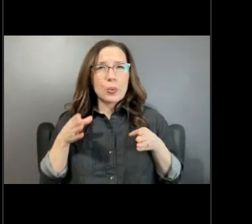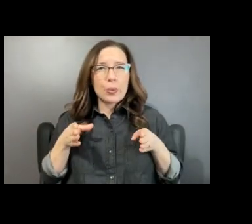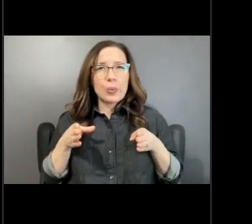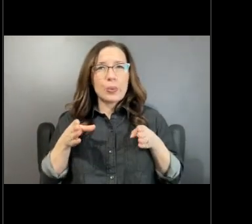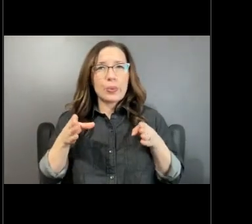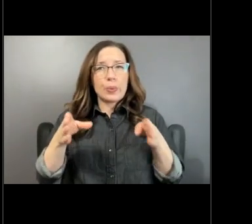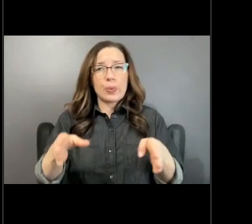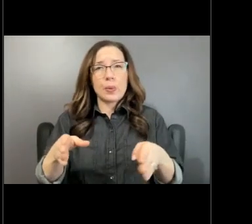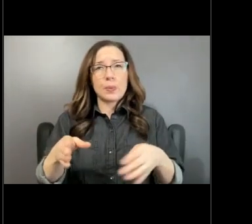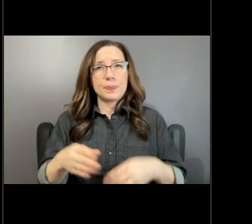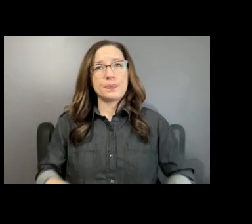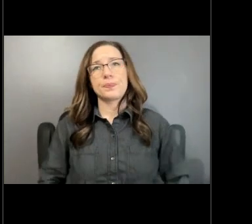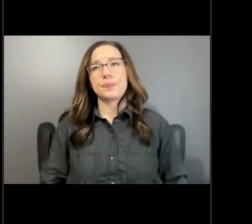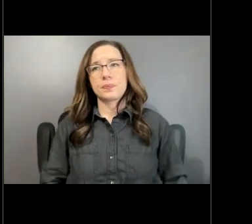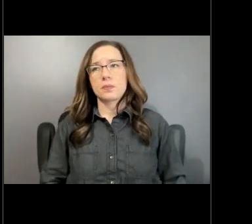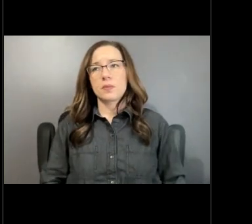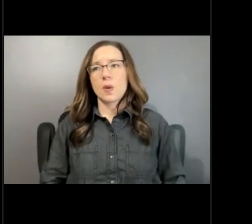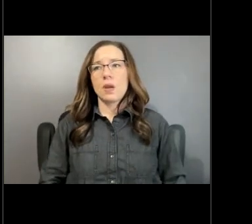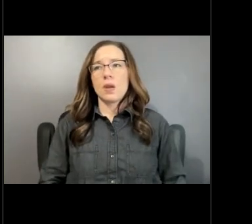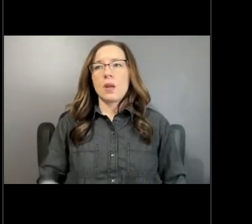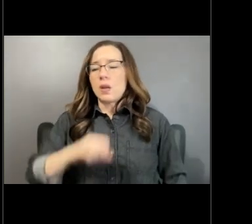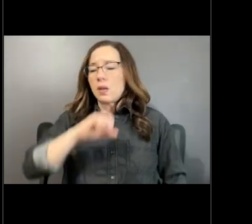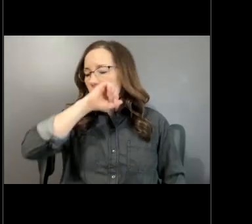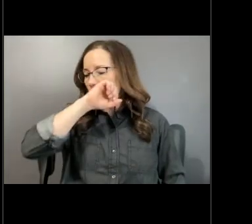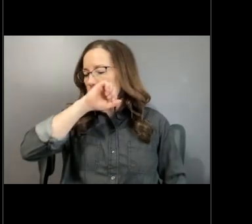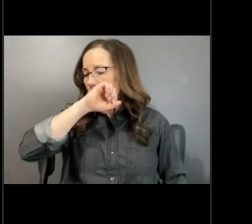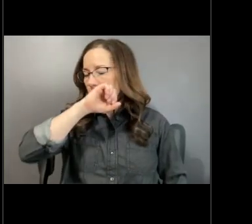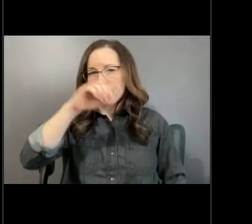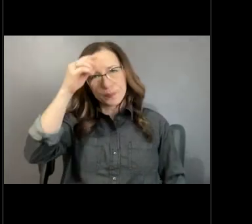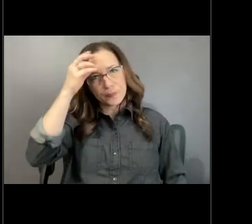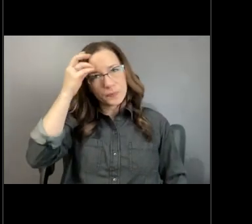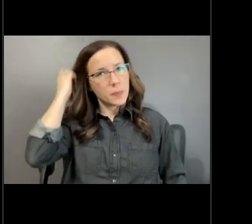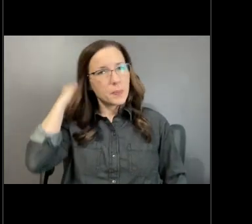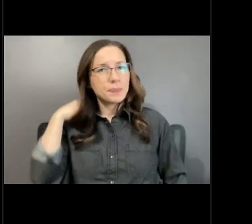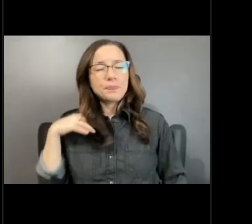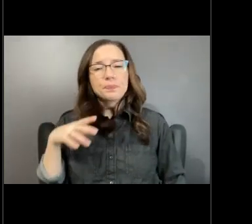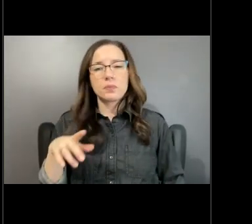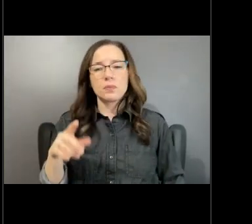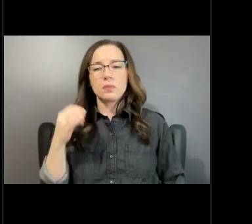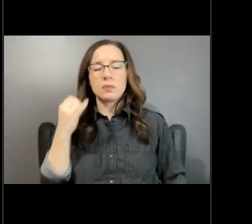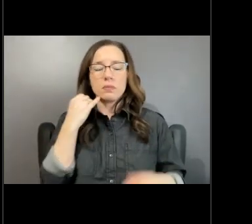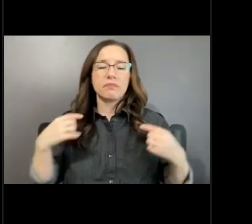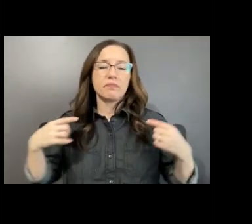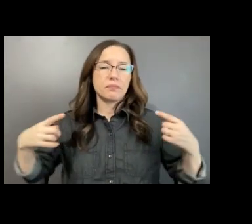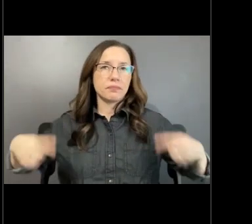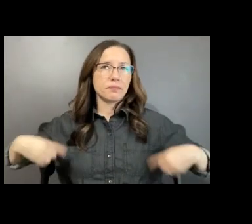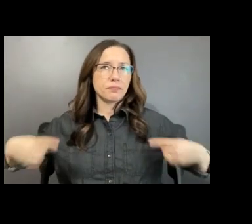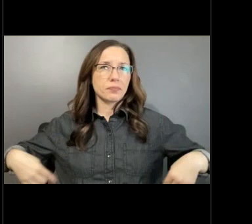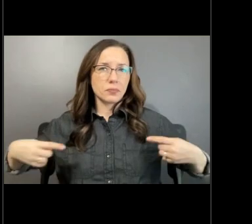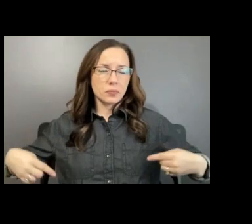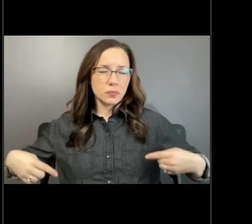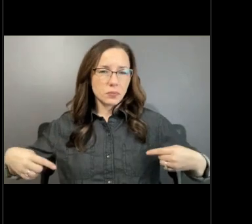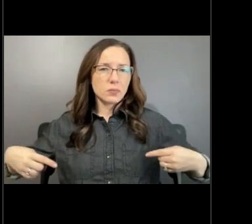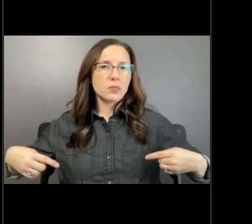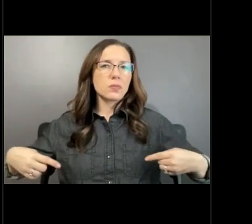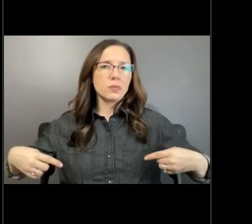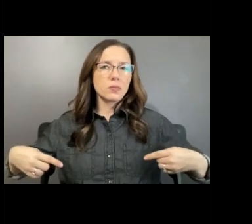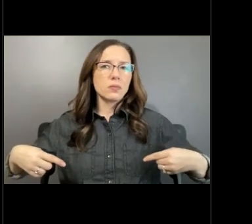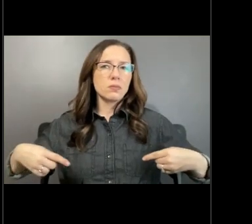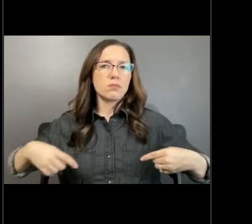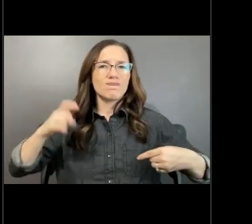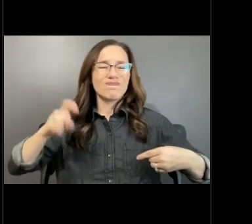corridor design, which a user in a wheelchair would need to